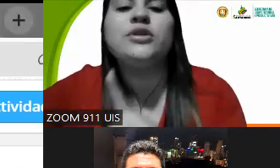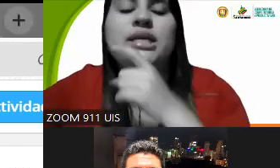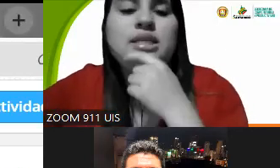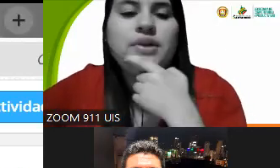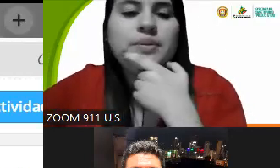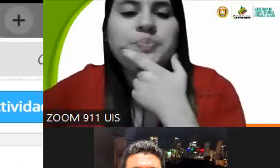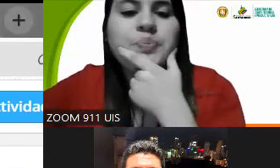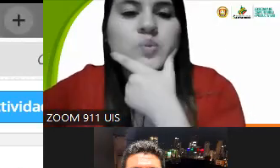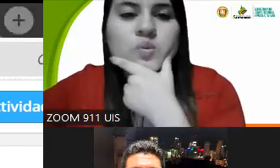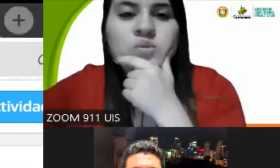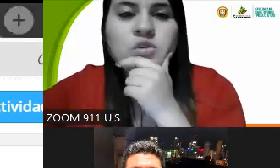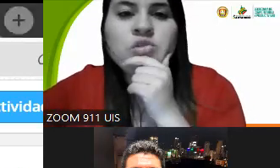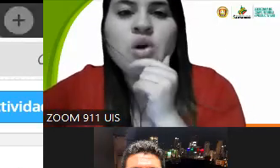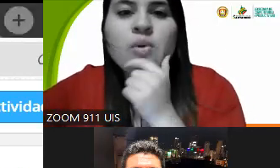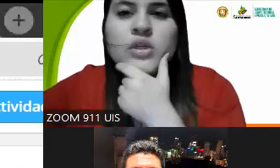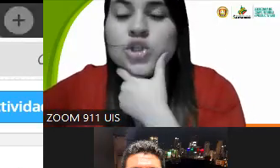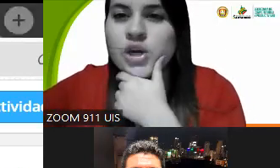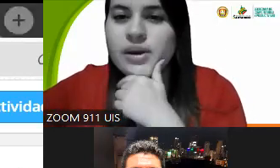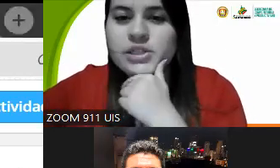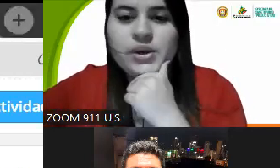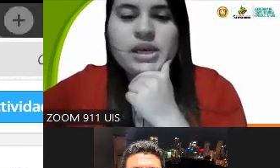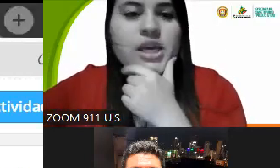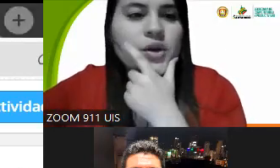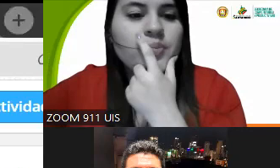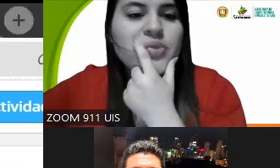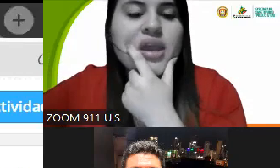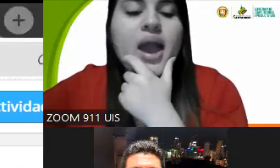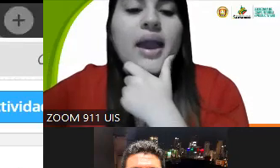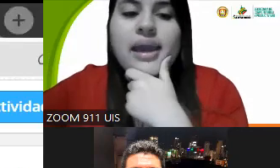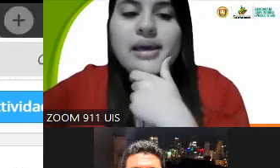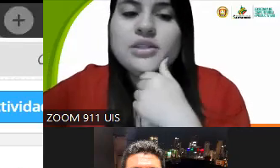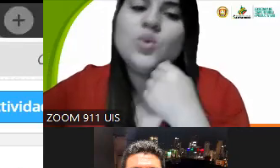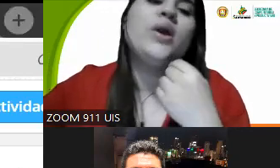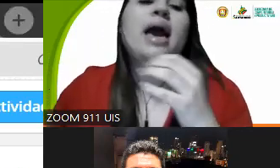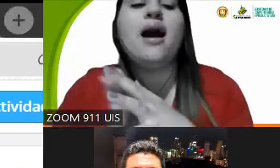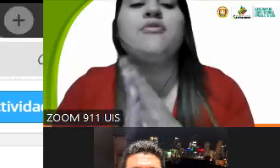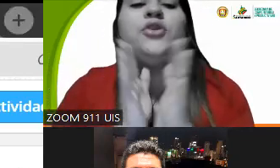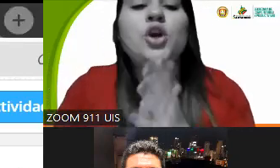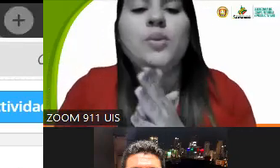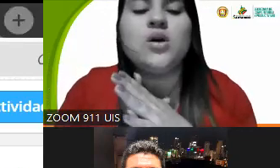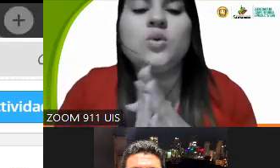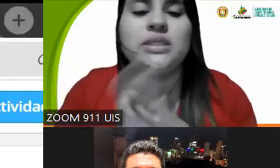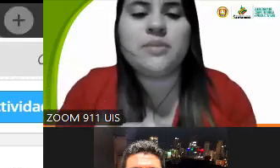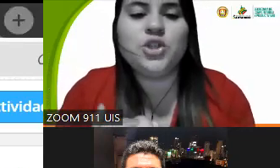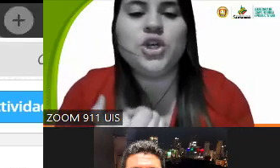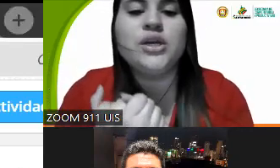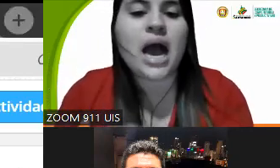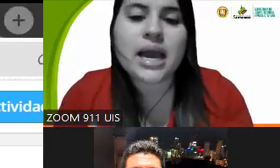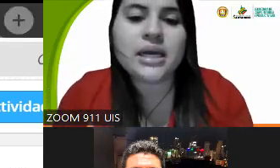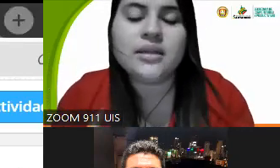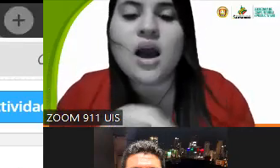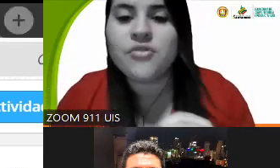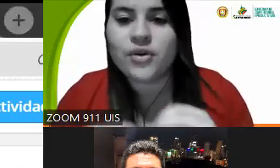is the first activity. So I'm going to share my screen here. And we have cubicle,